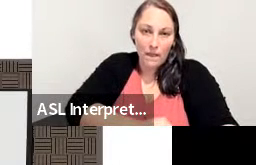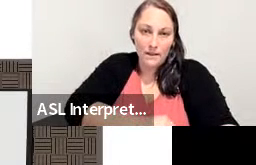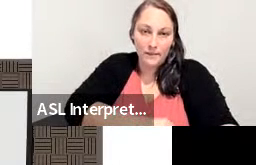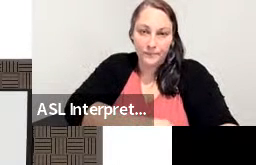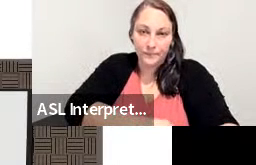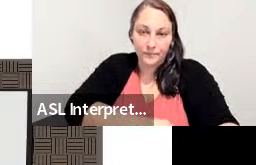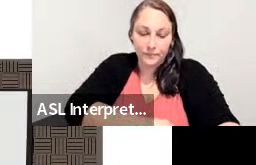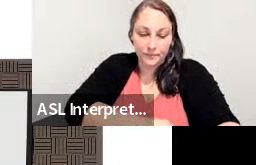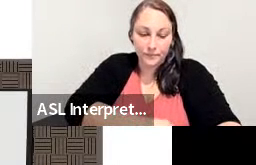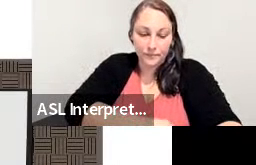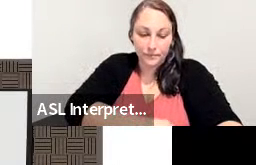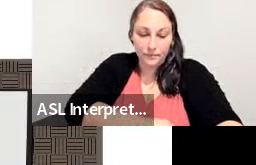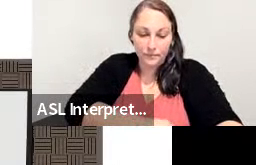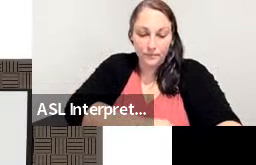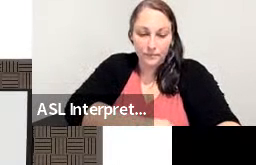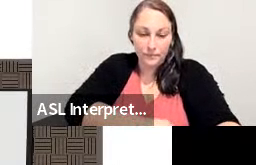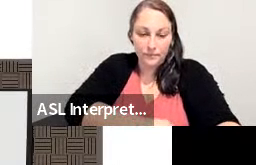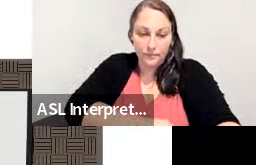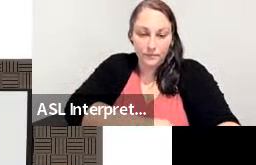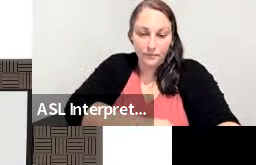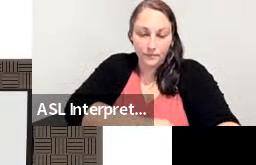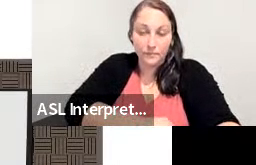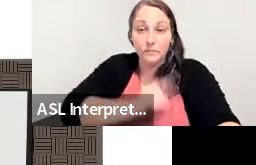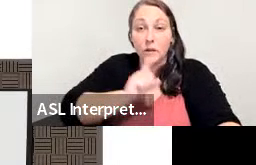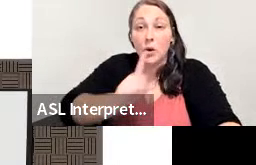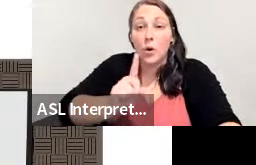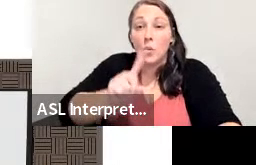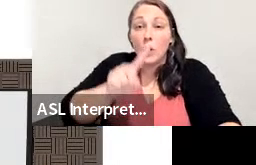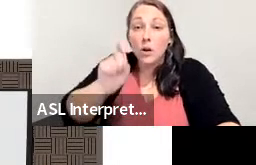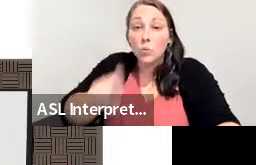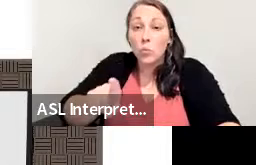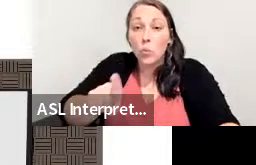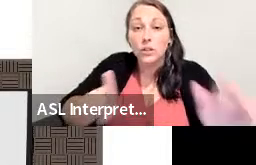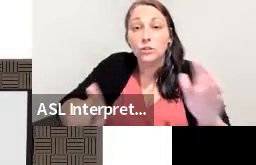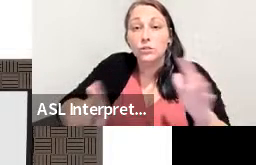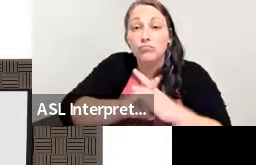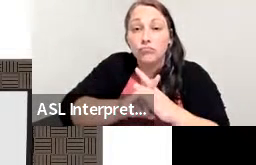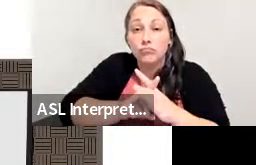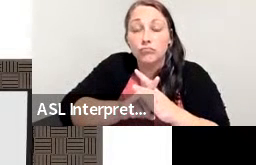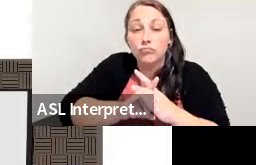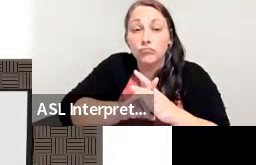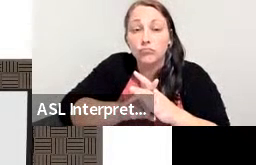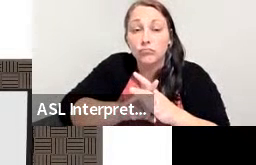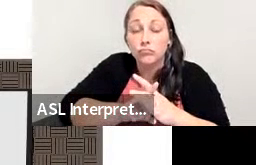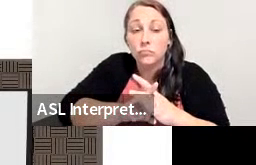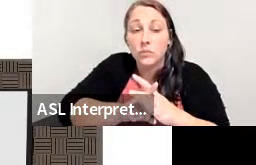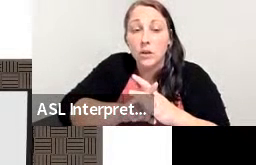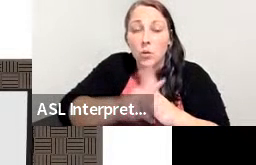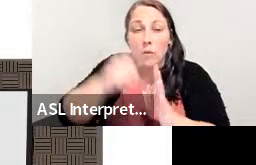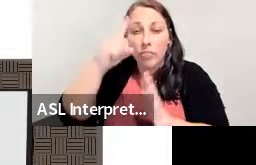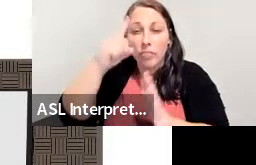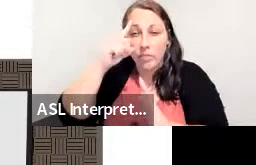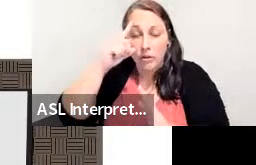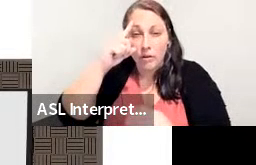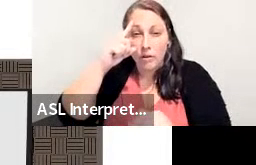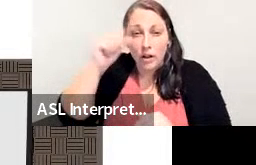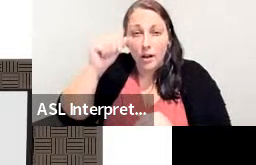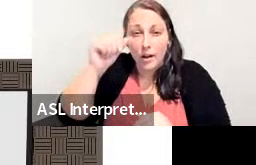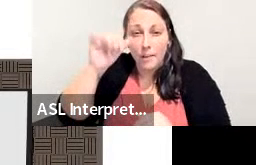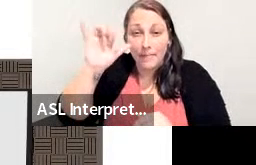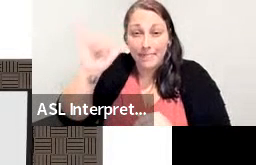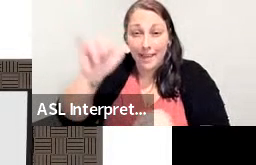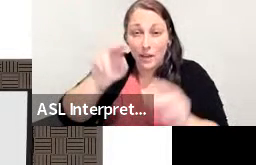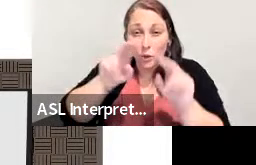I guess one Yes. thought, Yeah. one question I had was, so, I mean, there's a lot of really tall buildings now in the Union Market